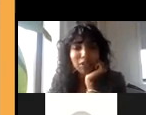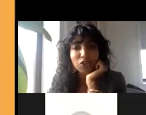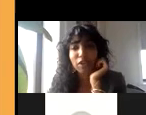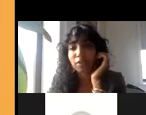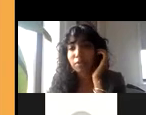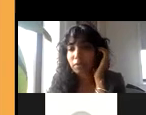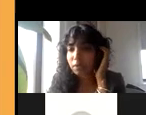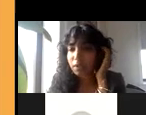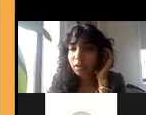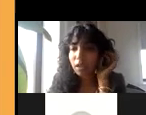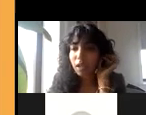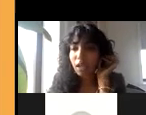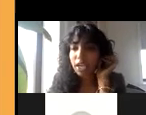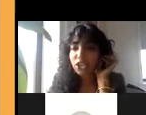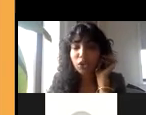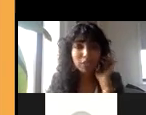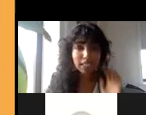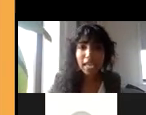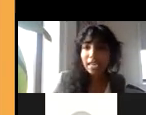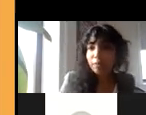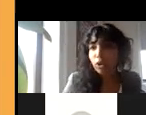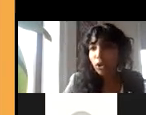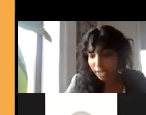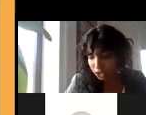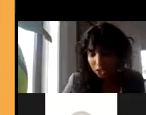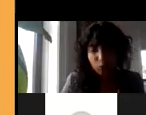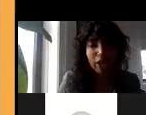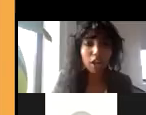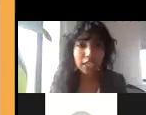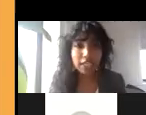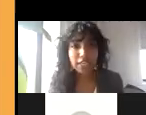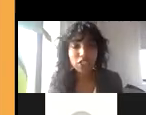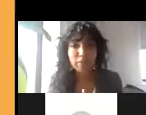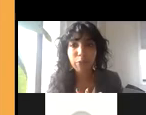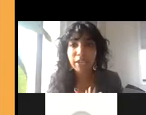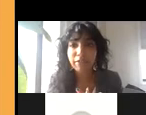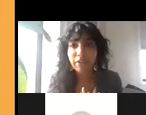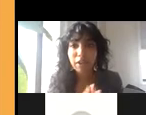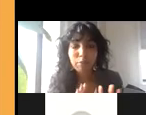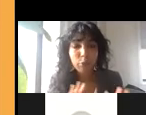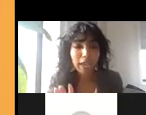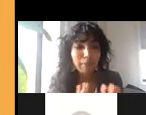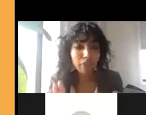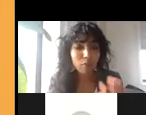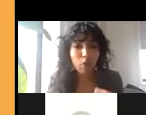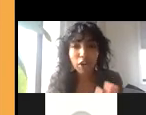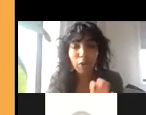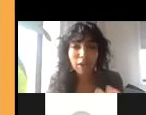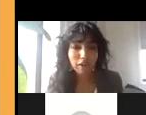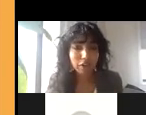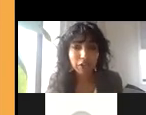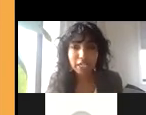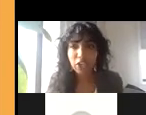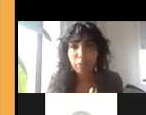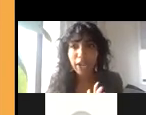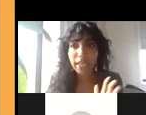Thanks so much, Indra. I don't see any more questions. We are going to take just a brief break, bathroom, water,